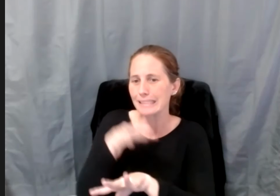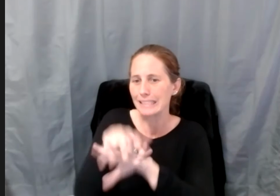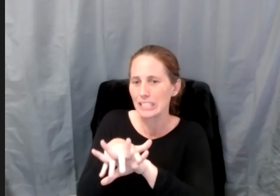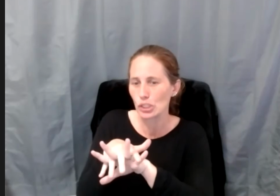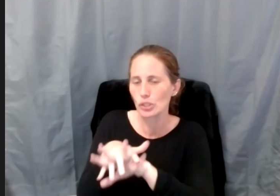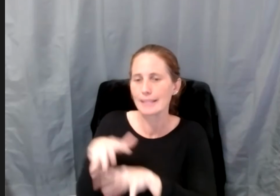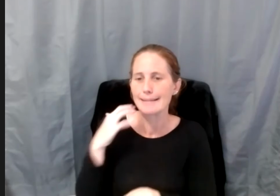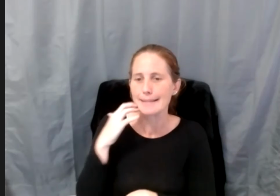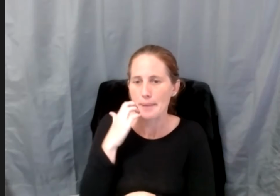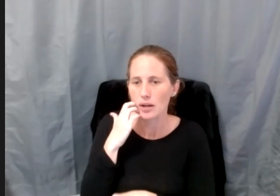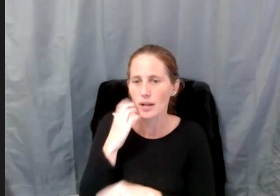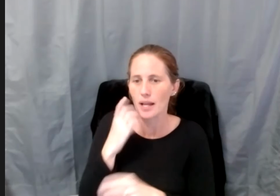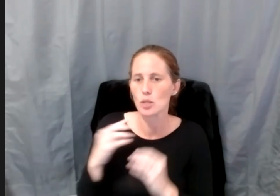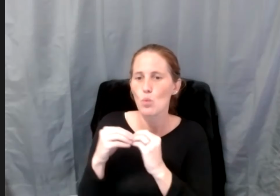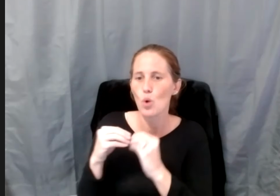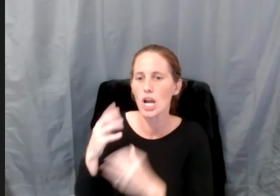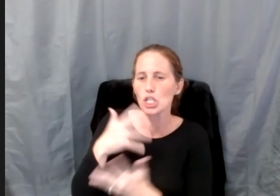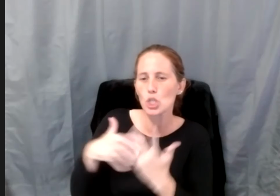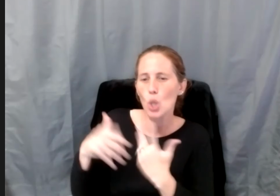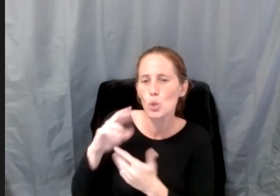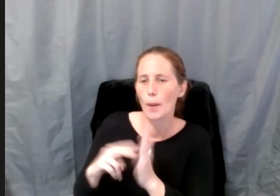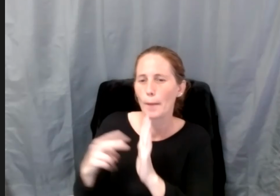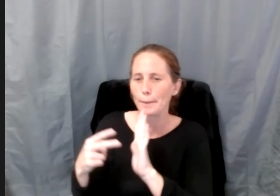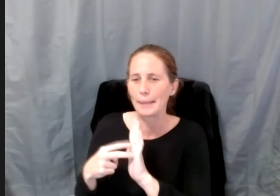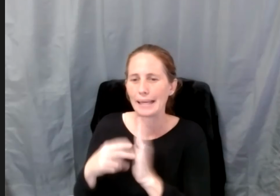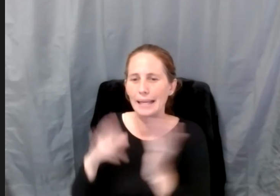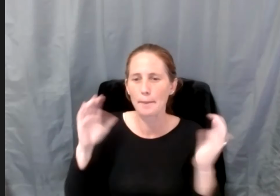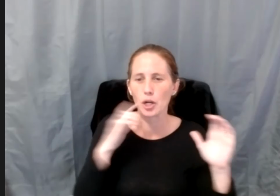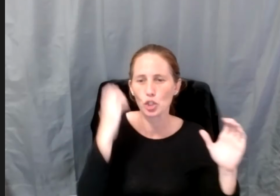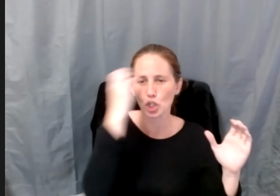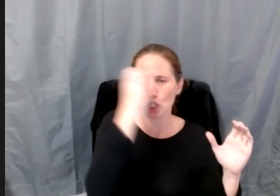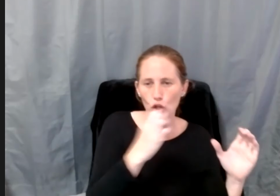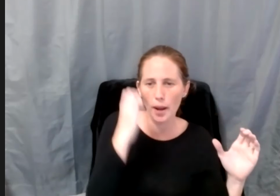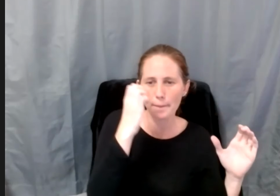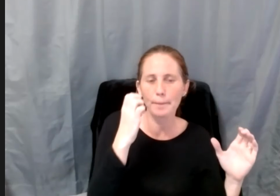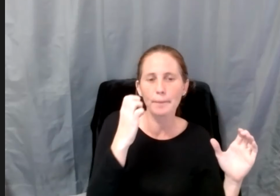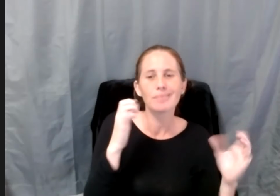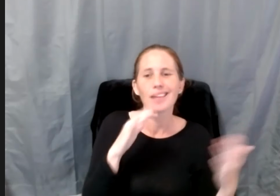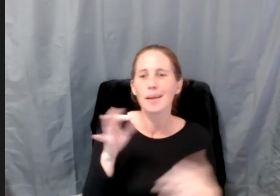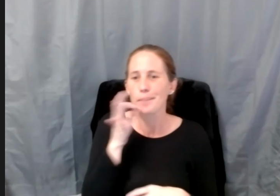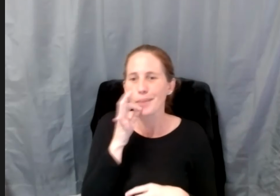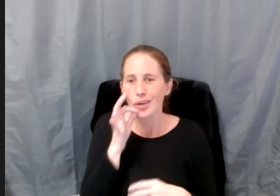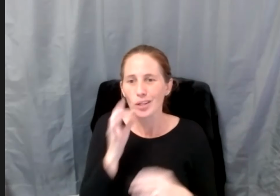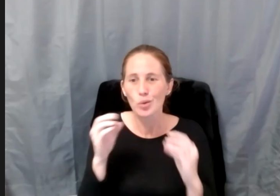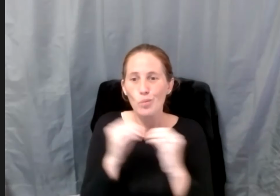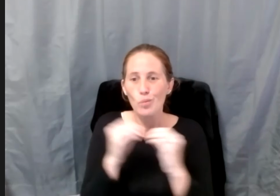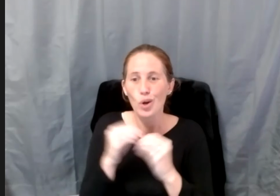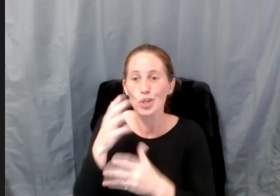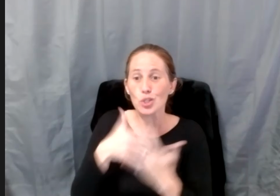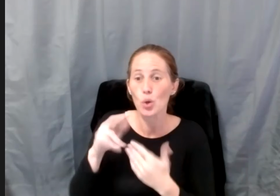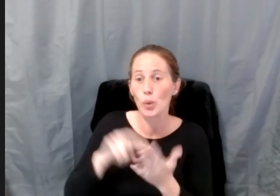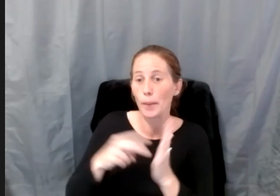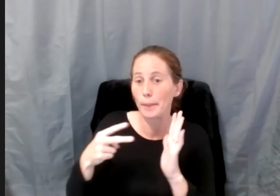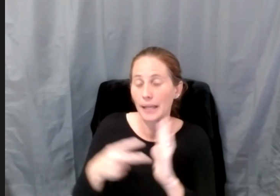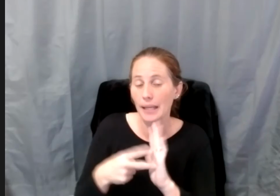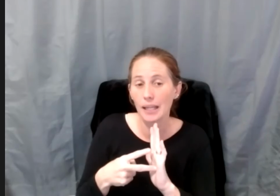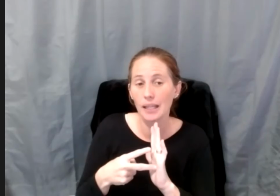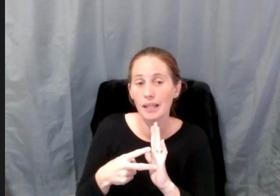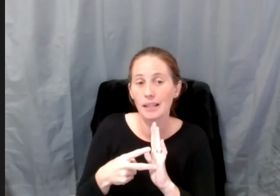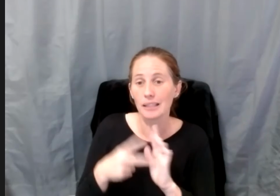has much more social meaning than when it came to Europe. Um, in the same way, marijuana has much more social meaning, um,